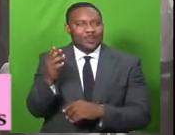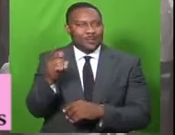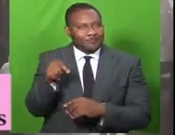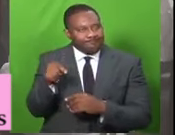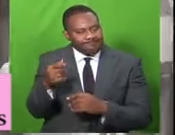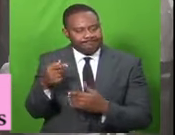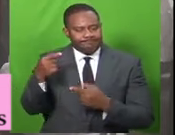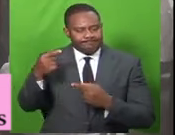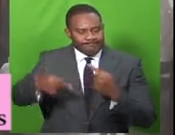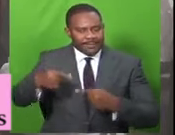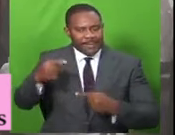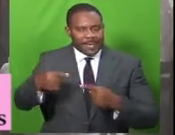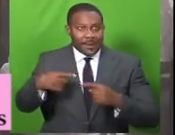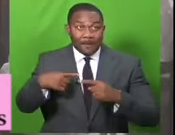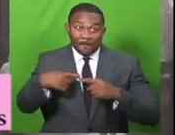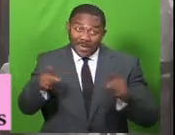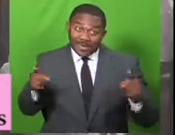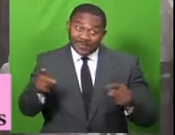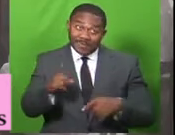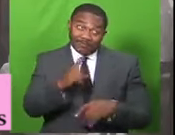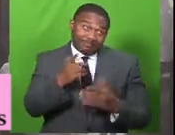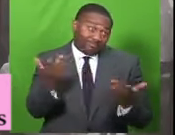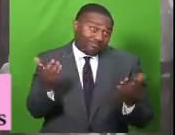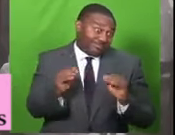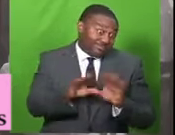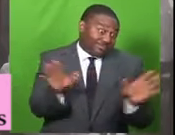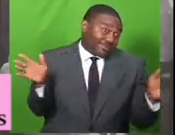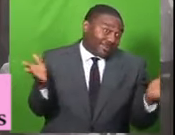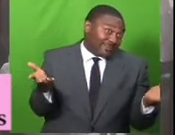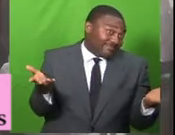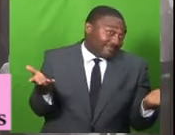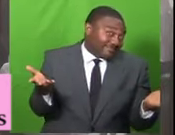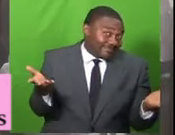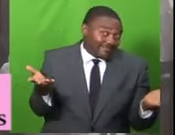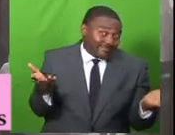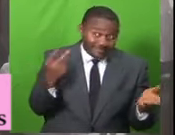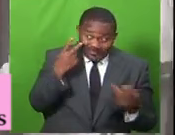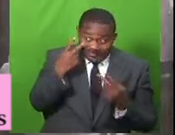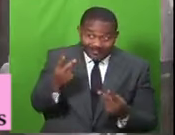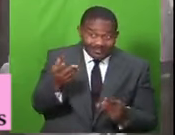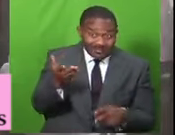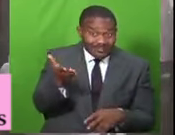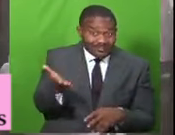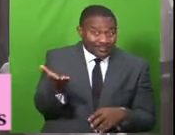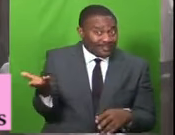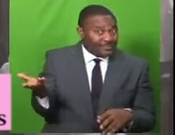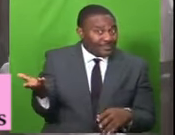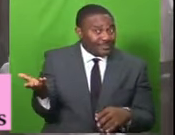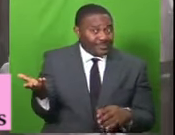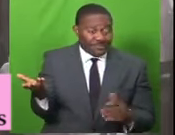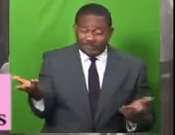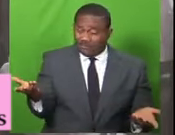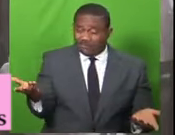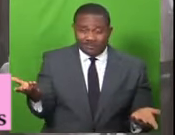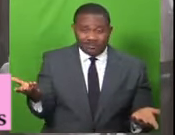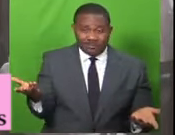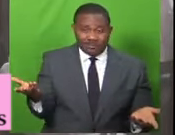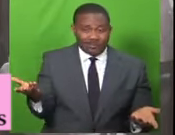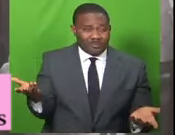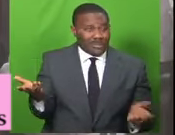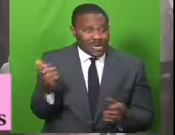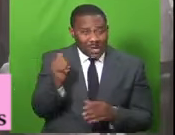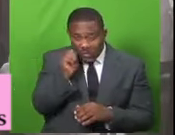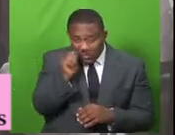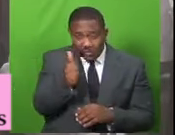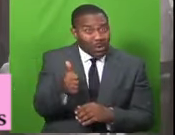us. But clearly, what we have seen is symptomatic of what we are going to see from